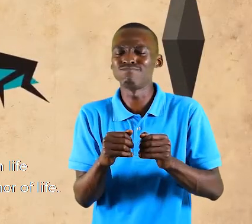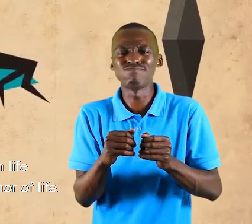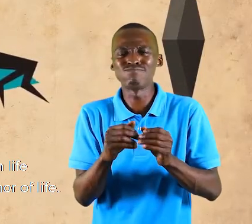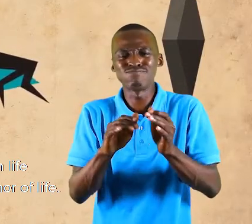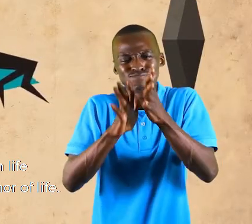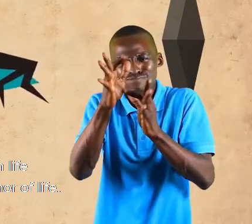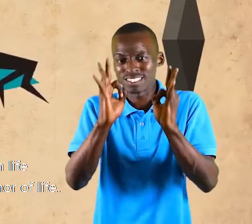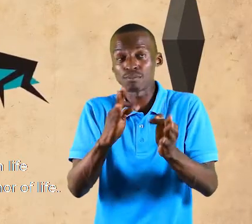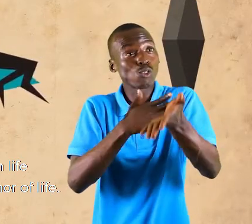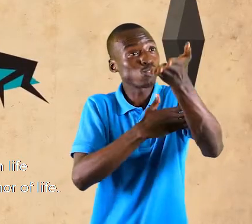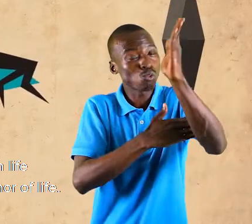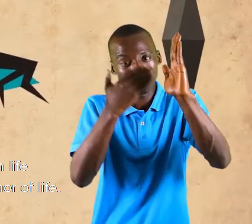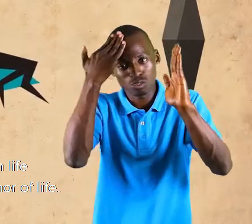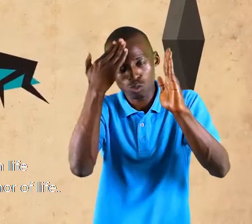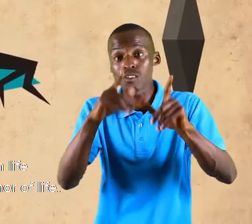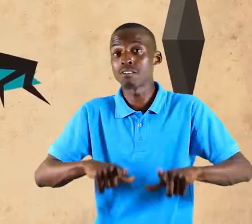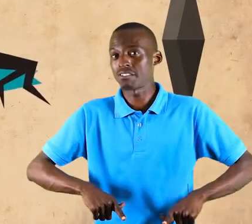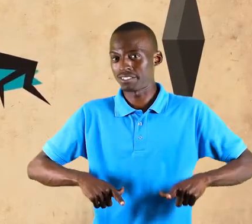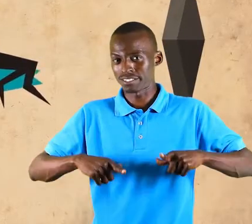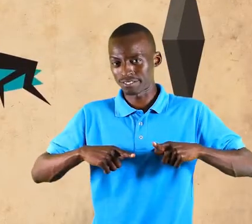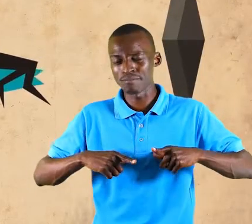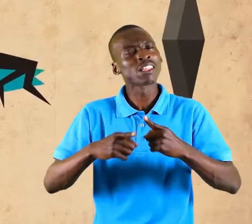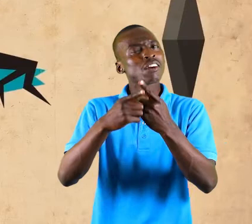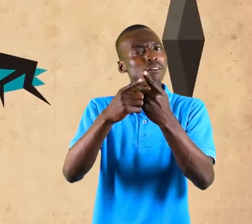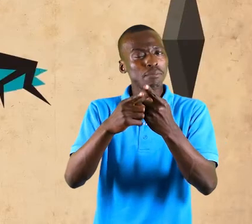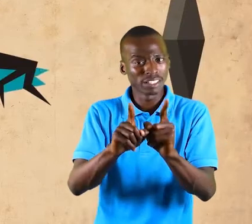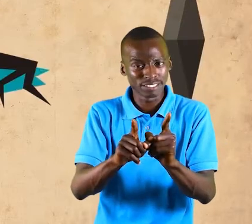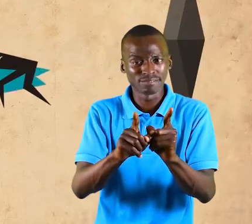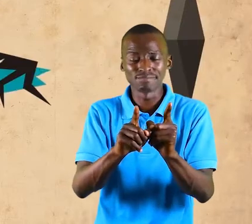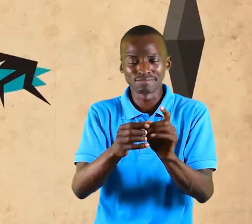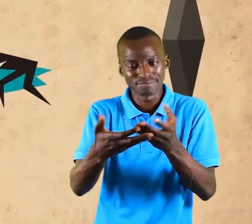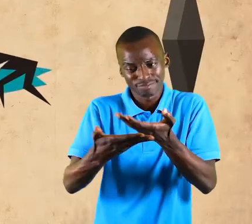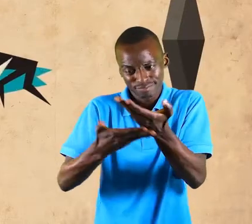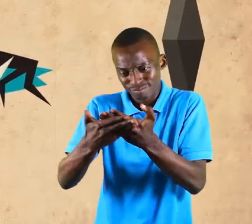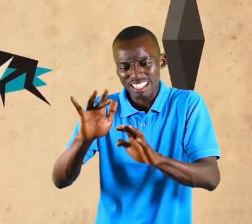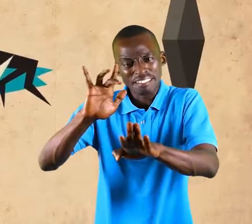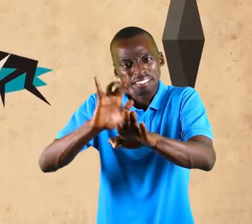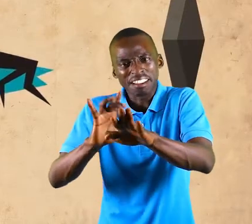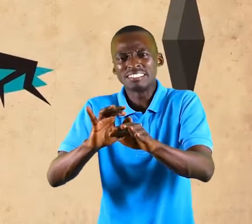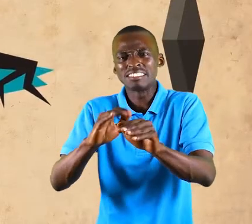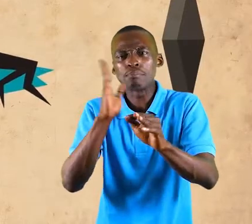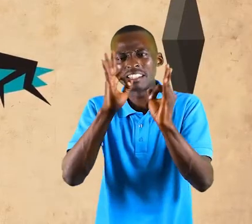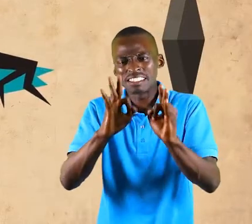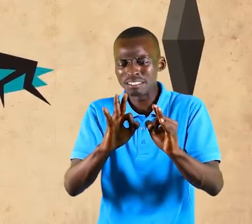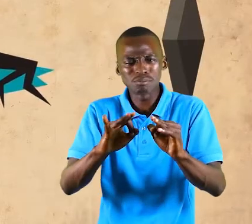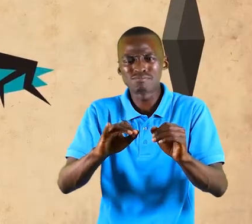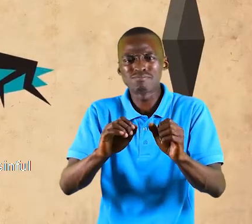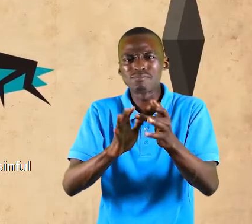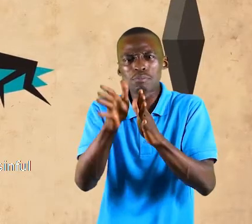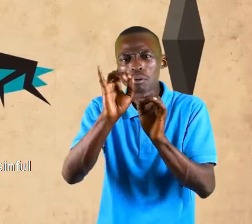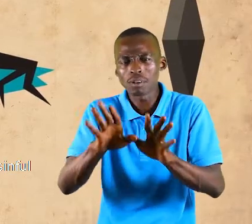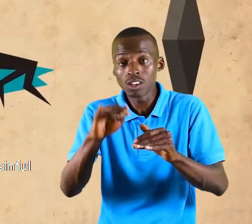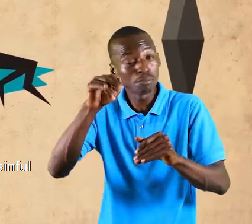sacred things because God is the author of life. Okay, but simply coming into contact with these things makes you